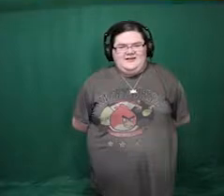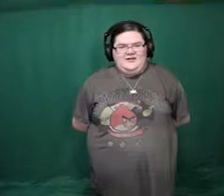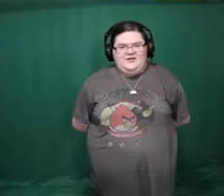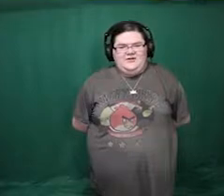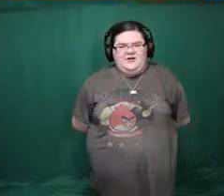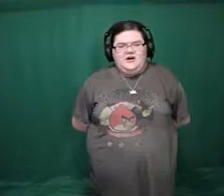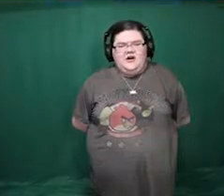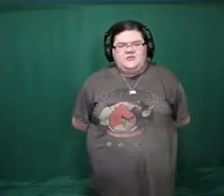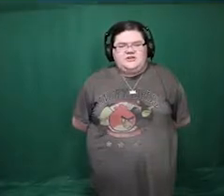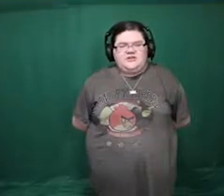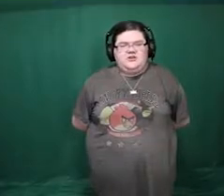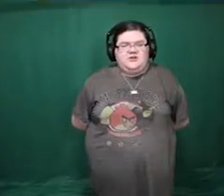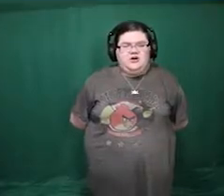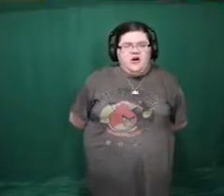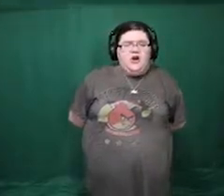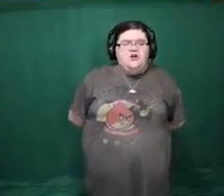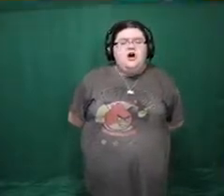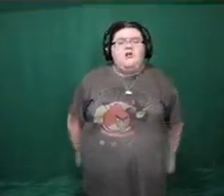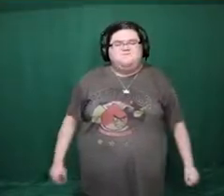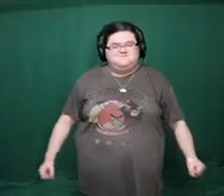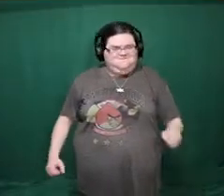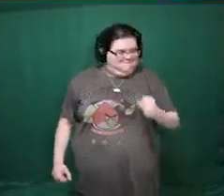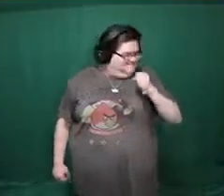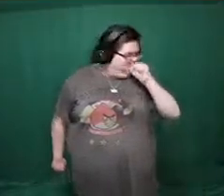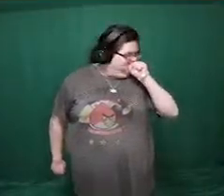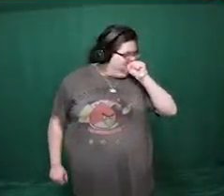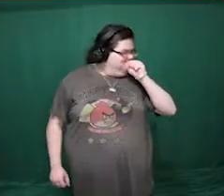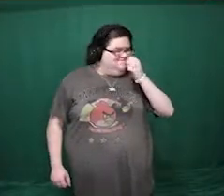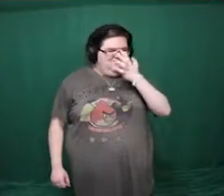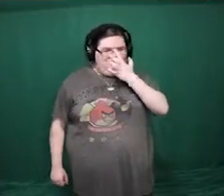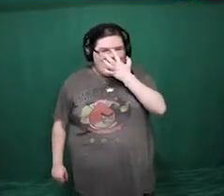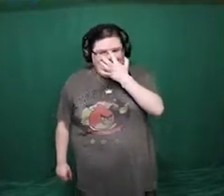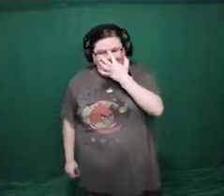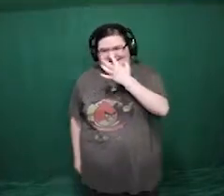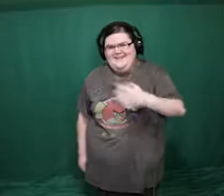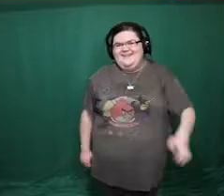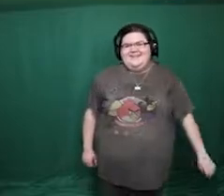fucking crowd. Oh, JJ, go. No!